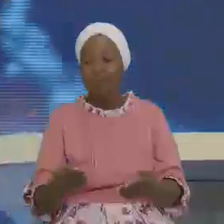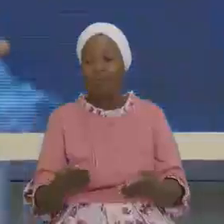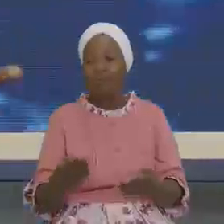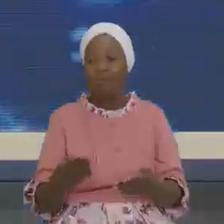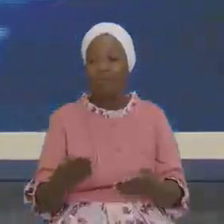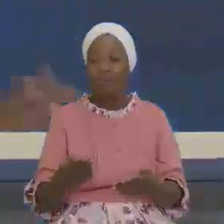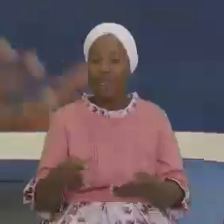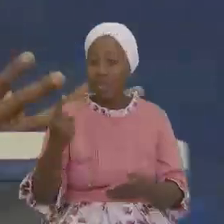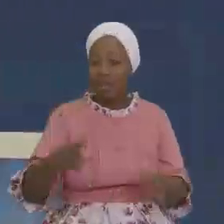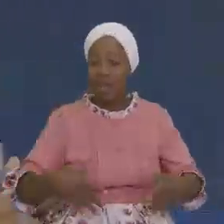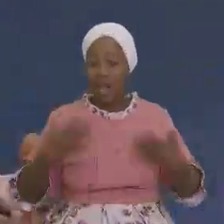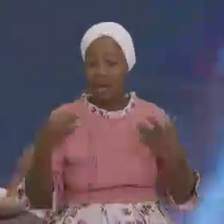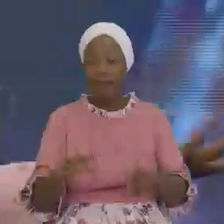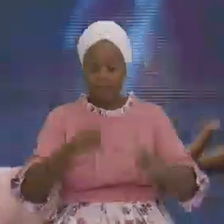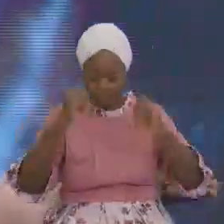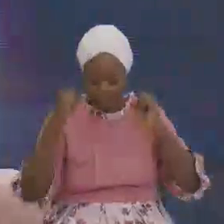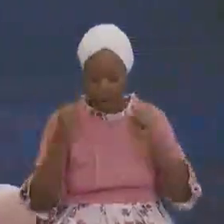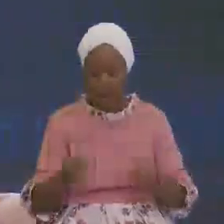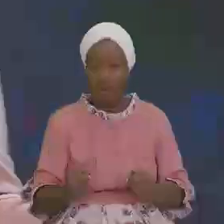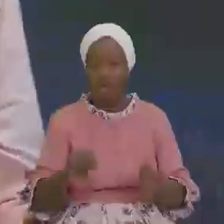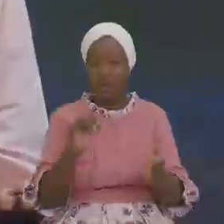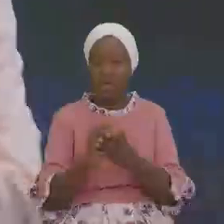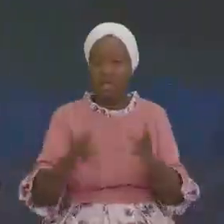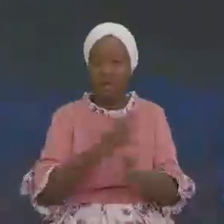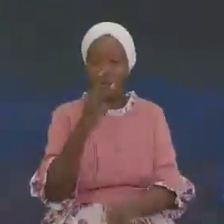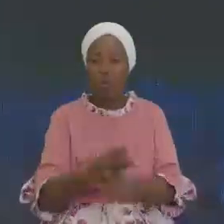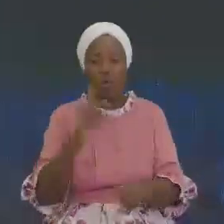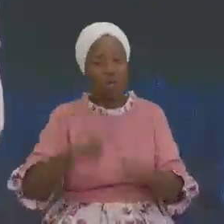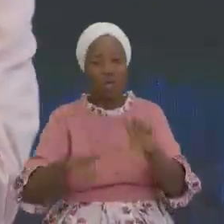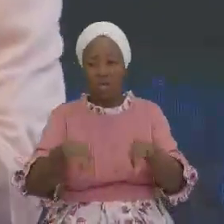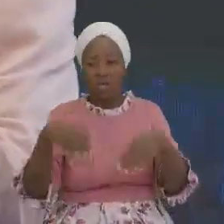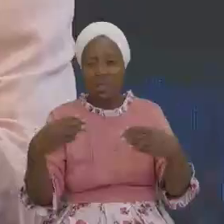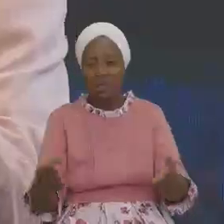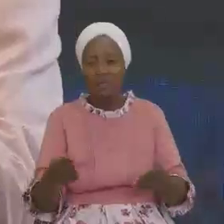The life of power that the world cannot give.